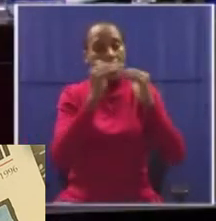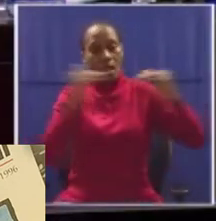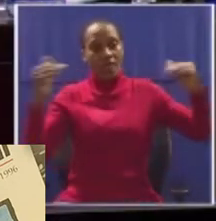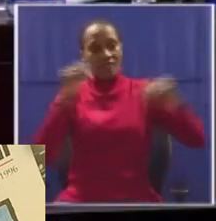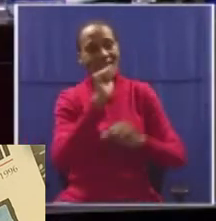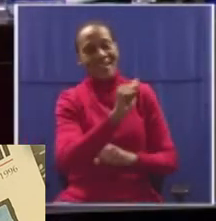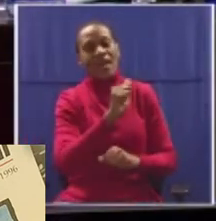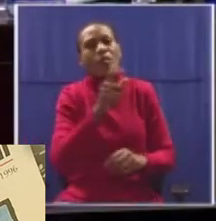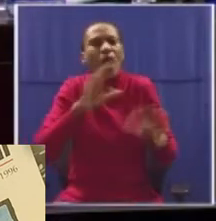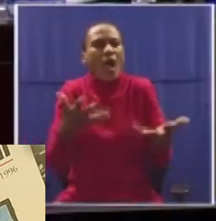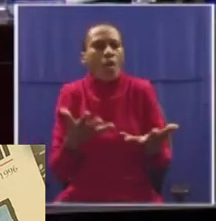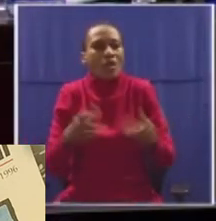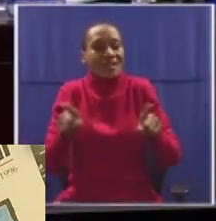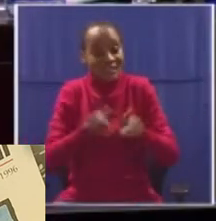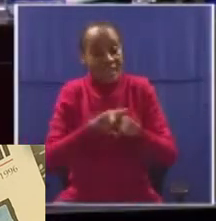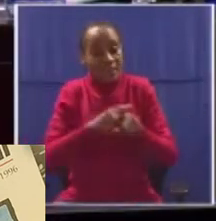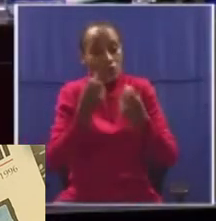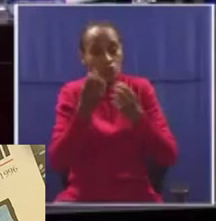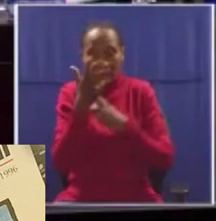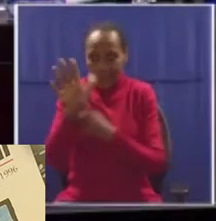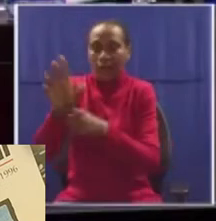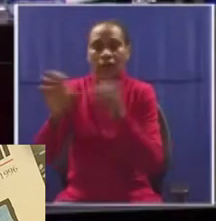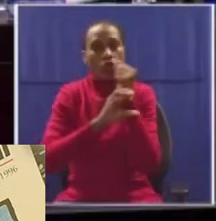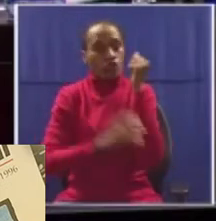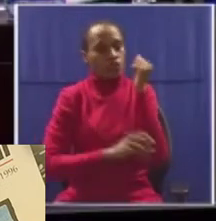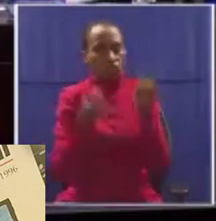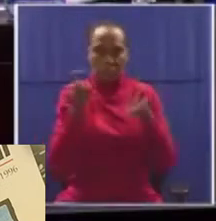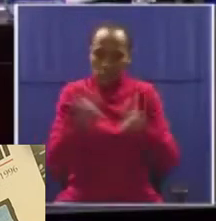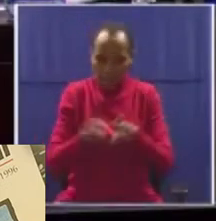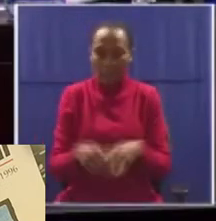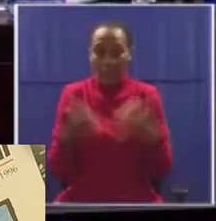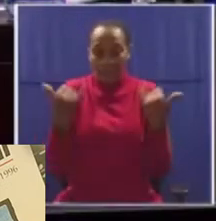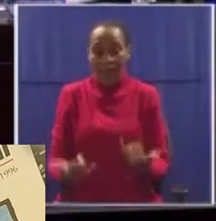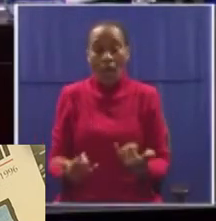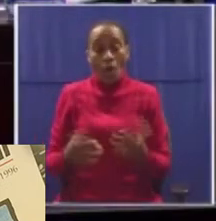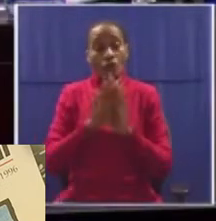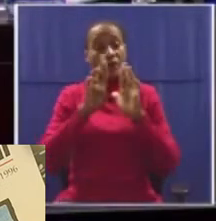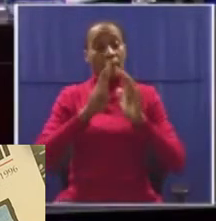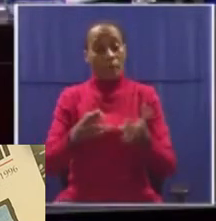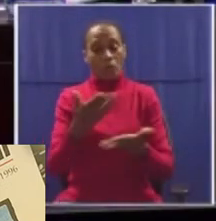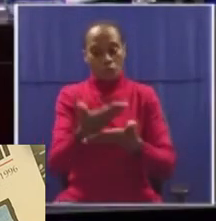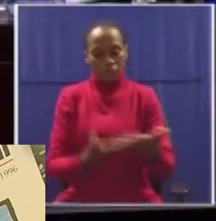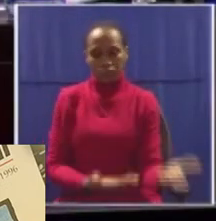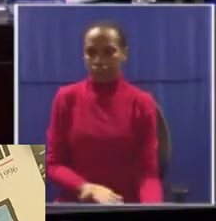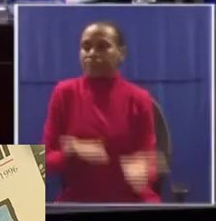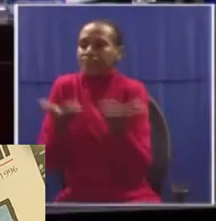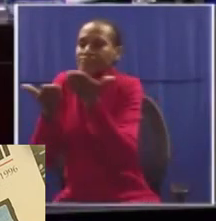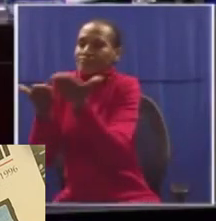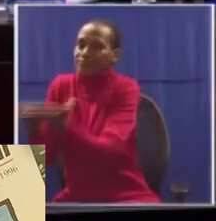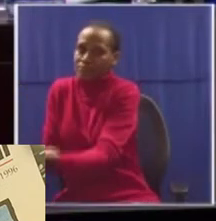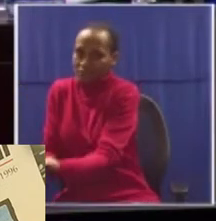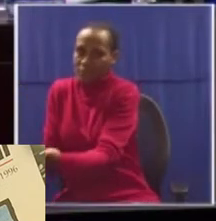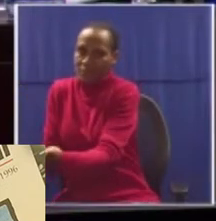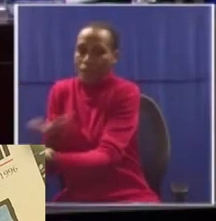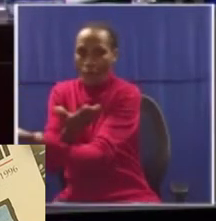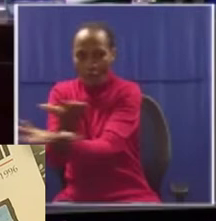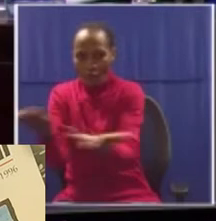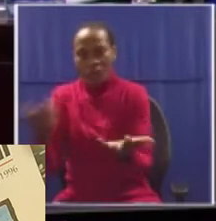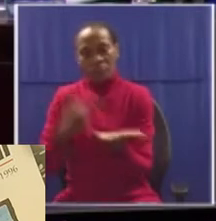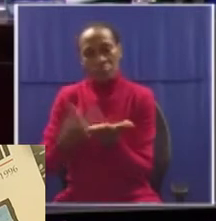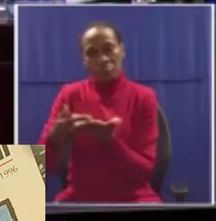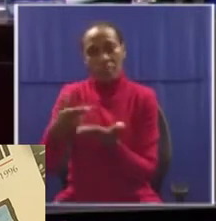as expressed in the Constitution I hereby present this report for your kind consideration